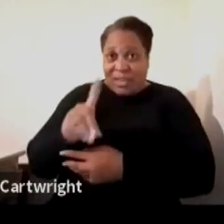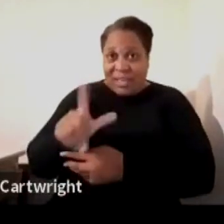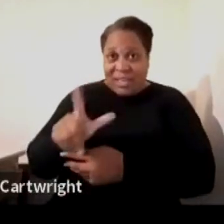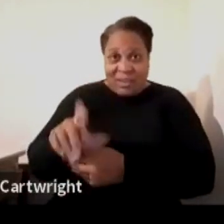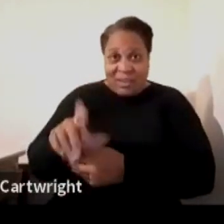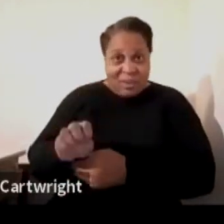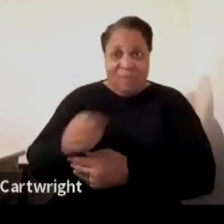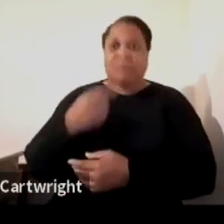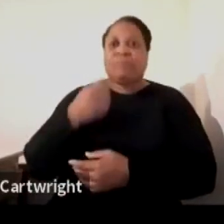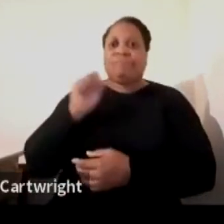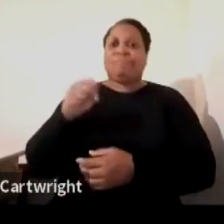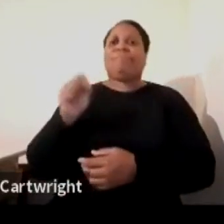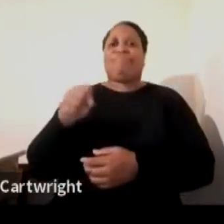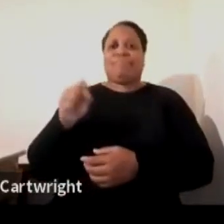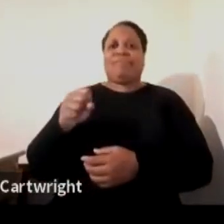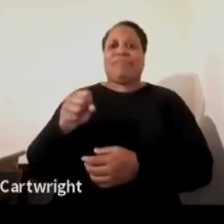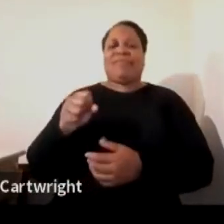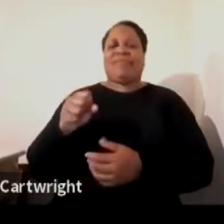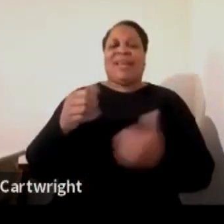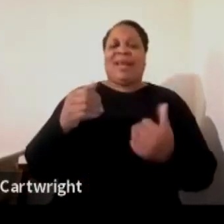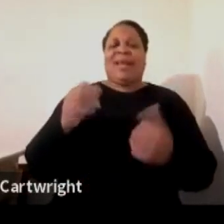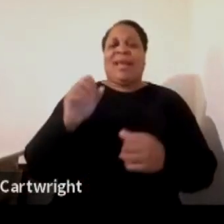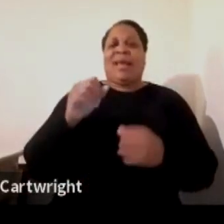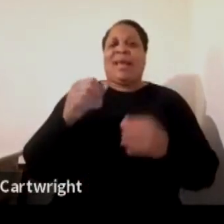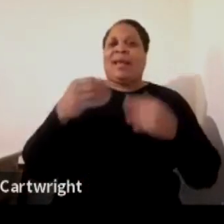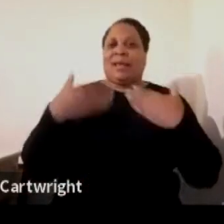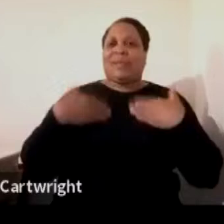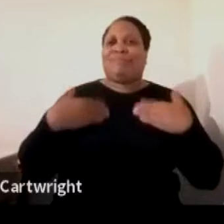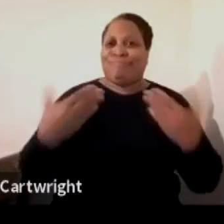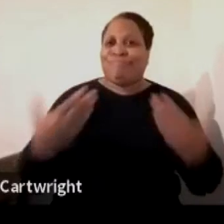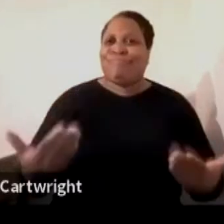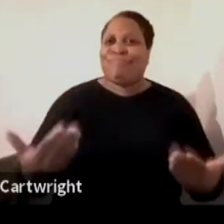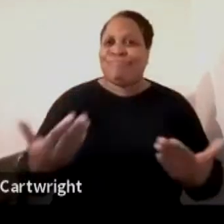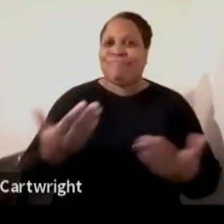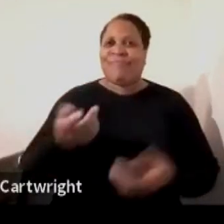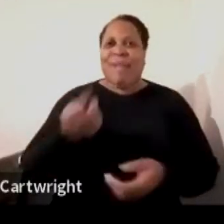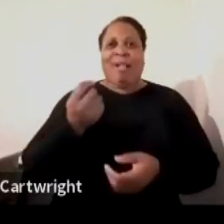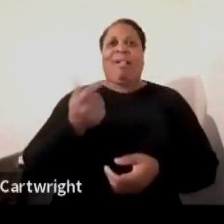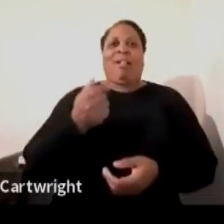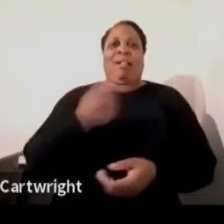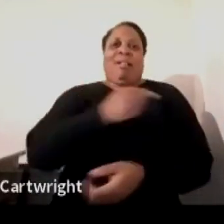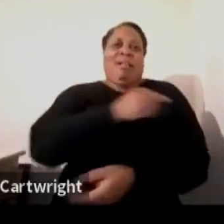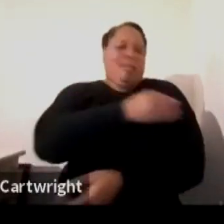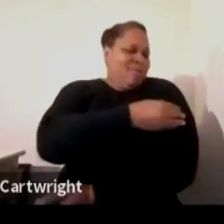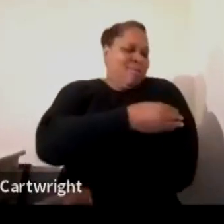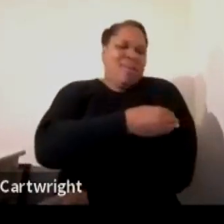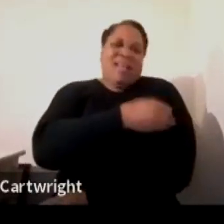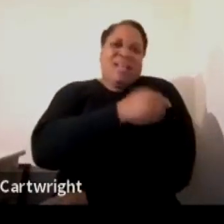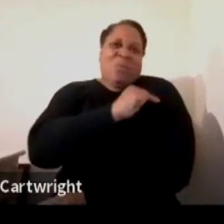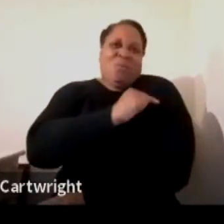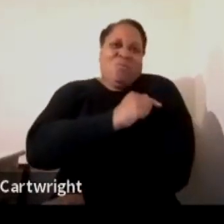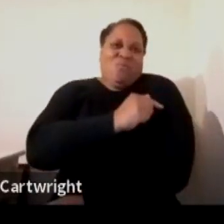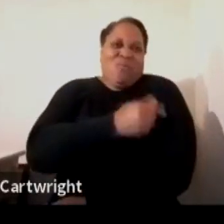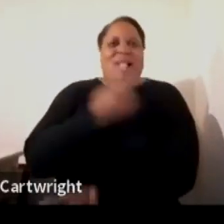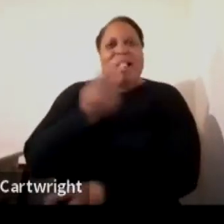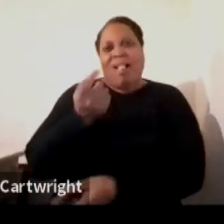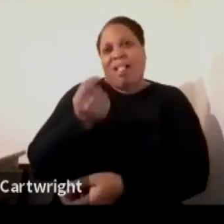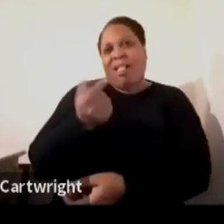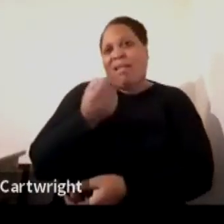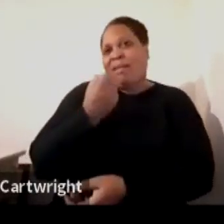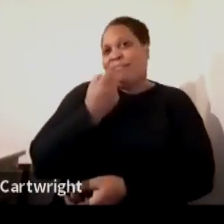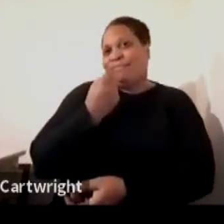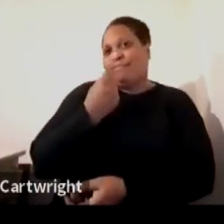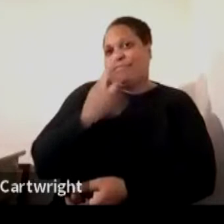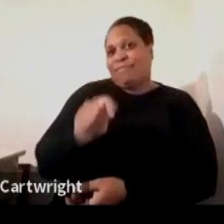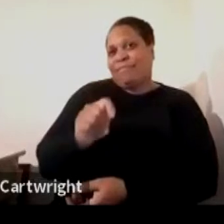to some distinct tenderness in the arm for 3 days afterwards, a little Tylenol, and I was fine and